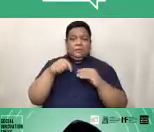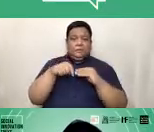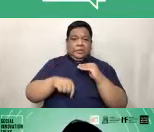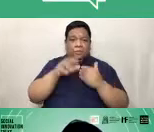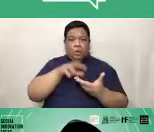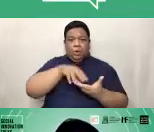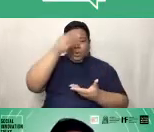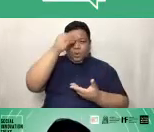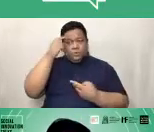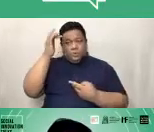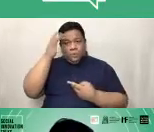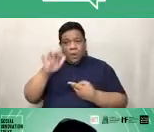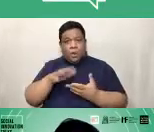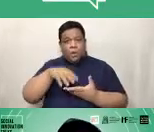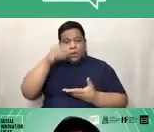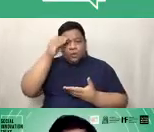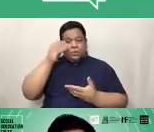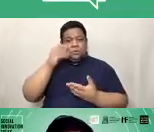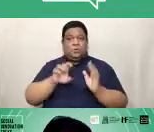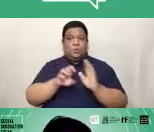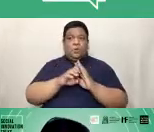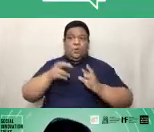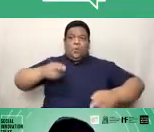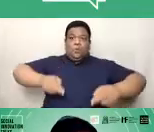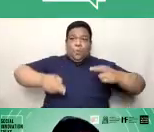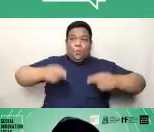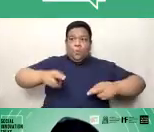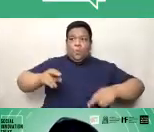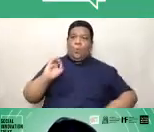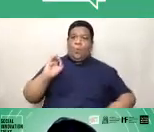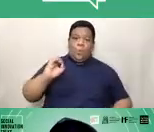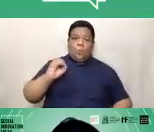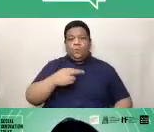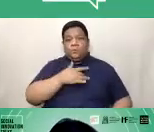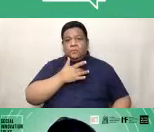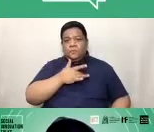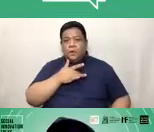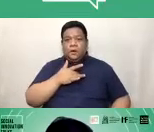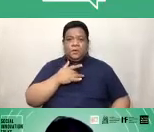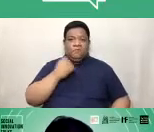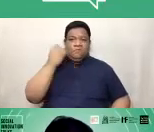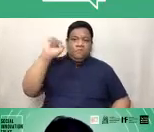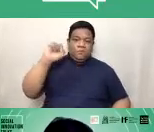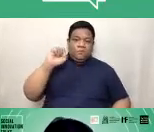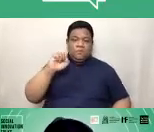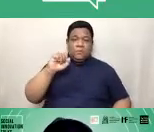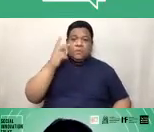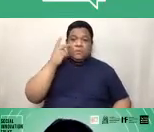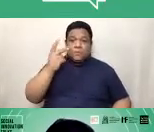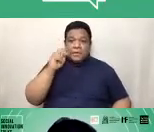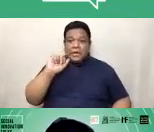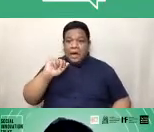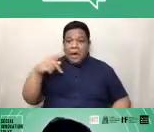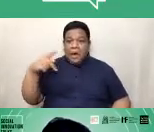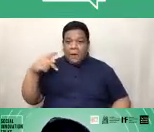goes crazy with like robots, like having their own sentience or like rebelling against humans. But do you remember the apps I showed you before?